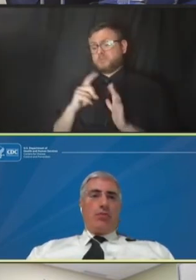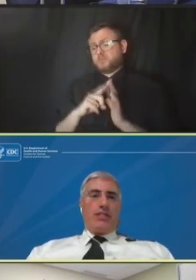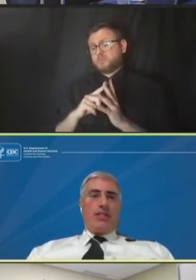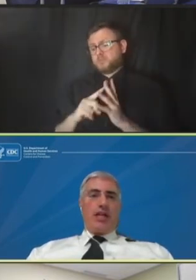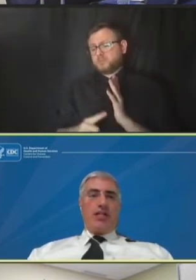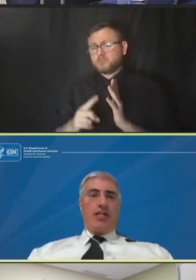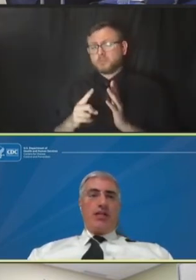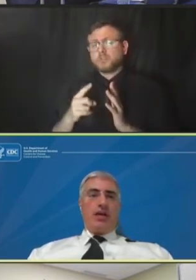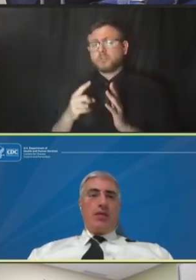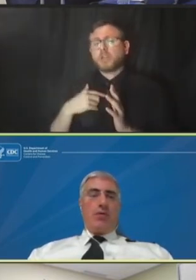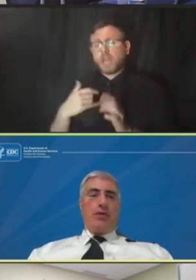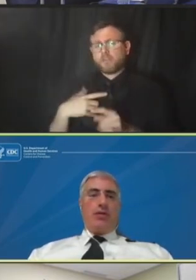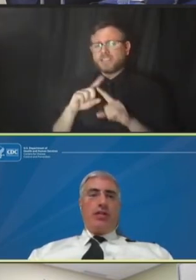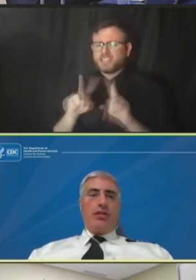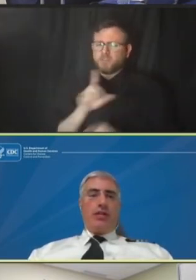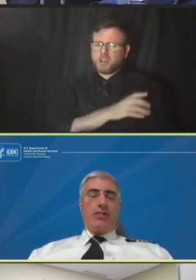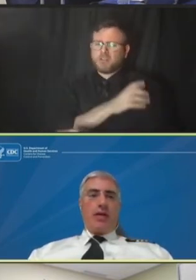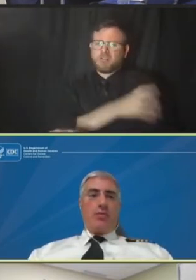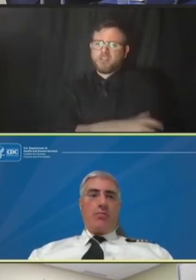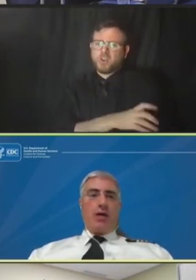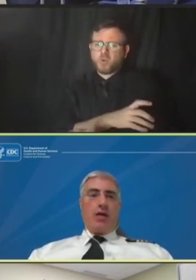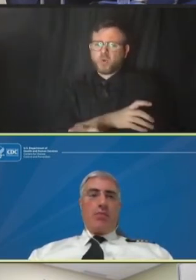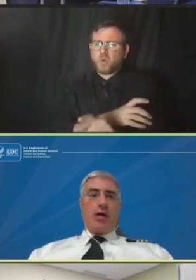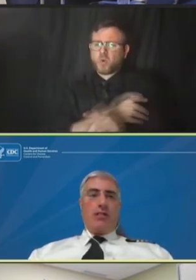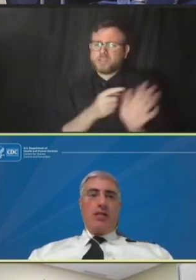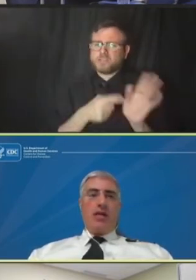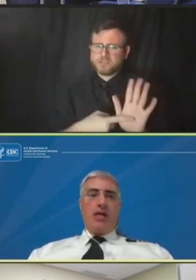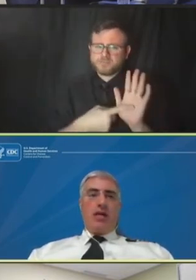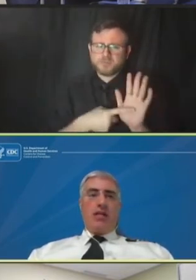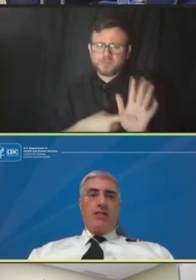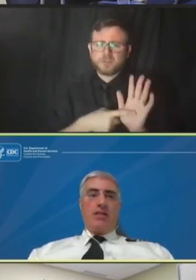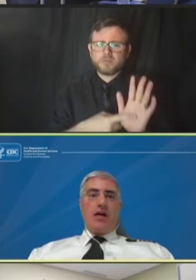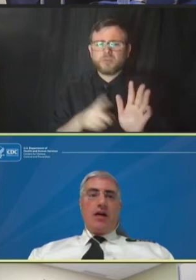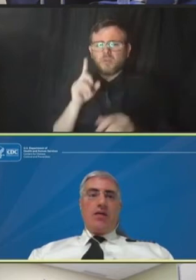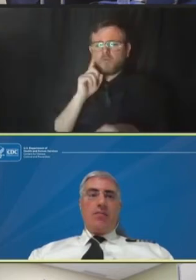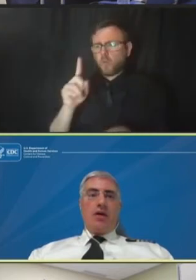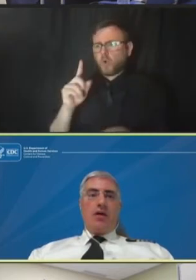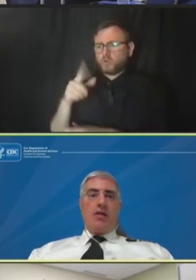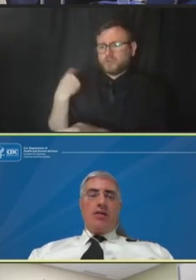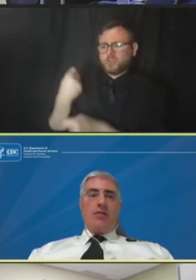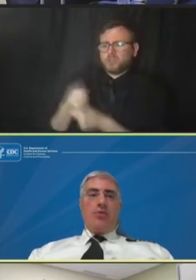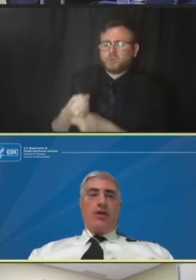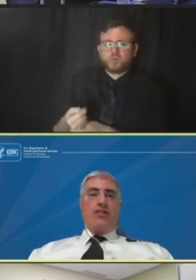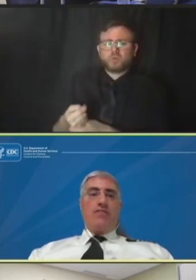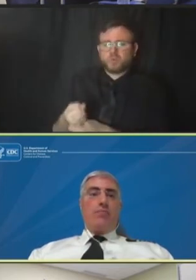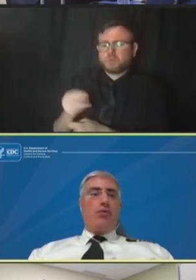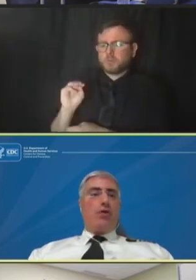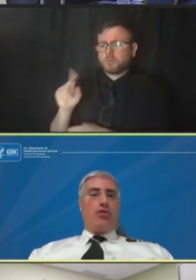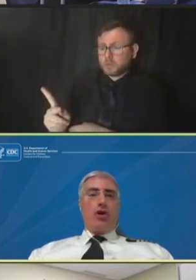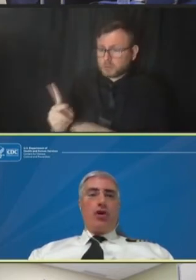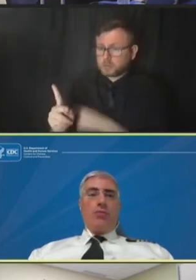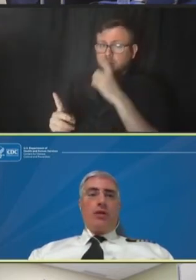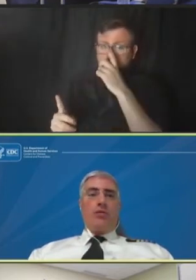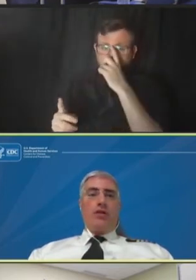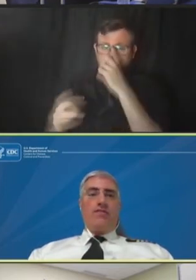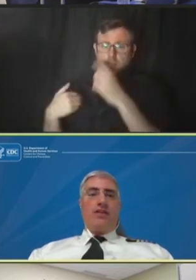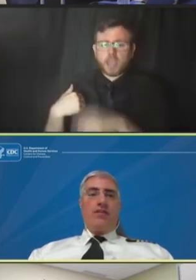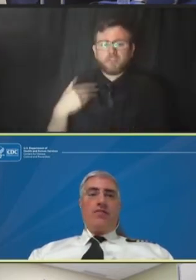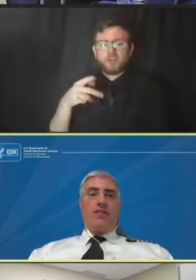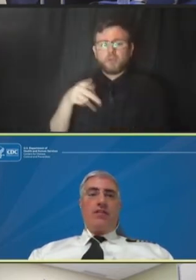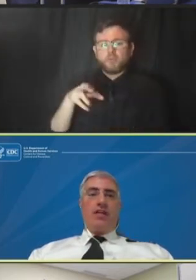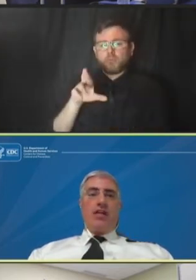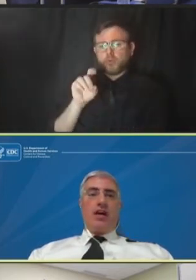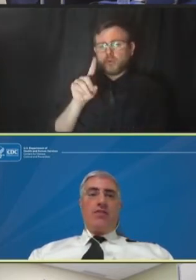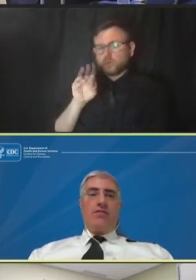clinical presentation in that what we traditionally expect with monkeypox is the presence of a prodrome, including